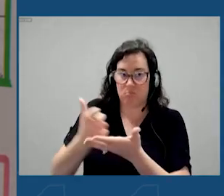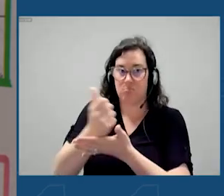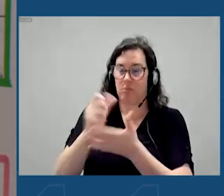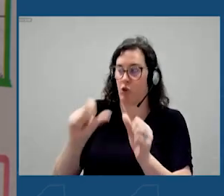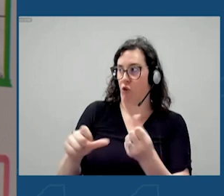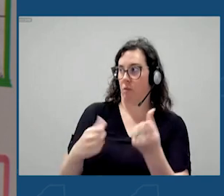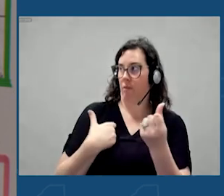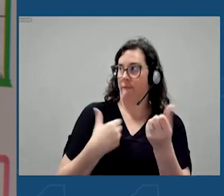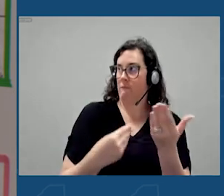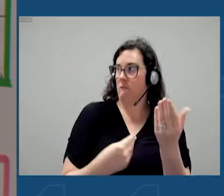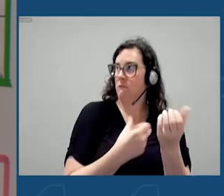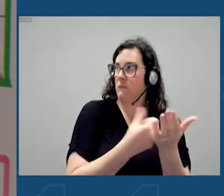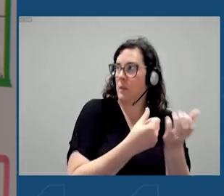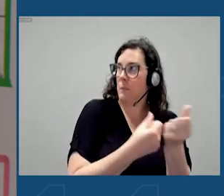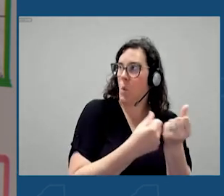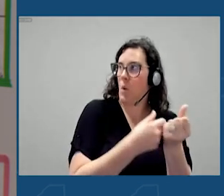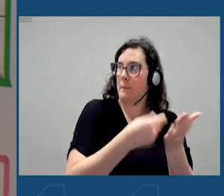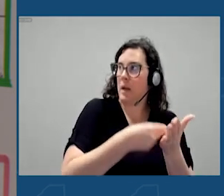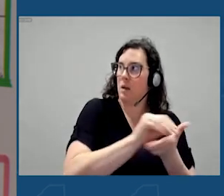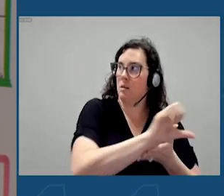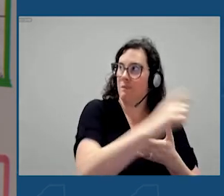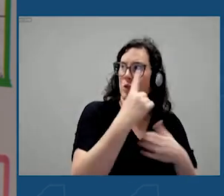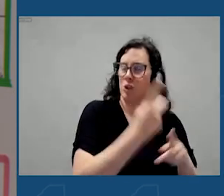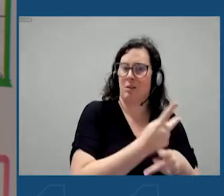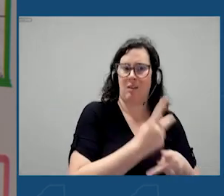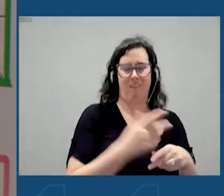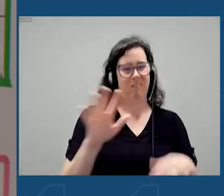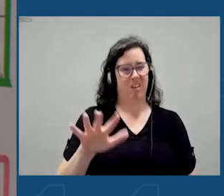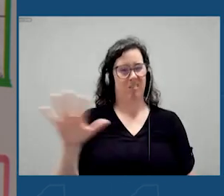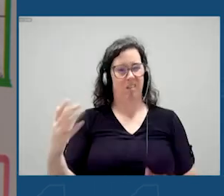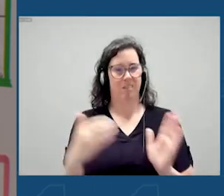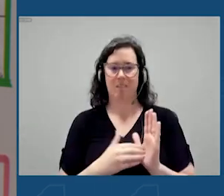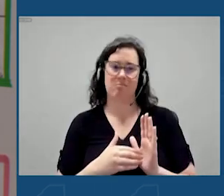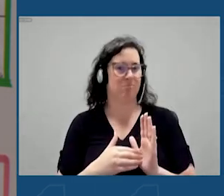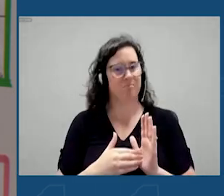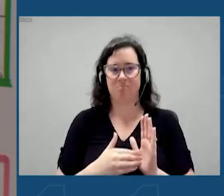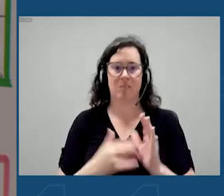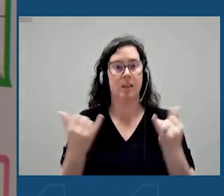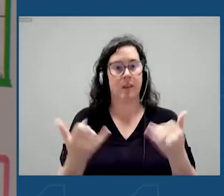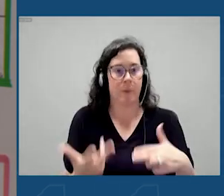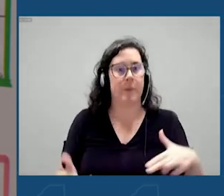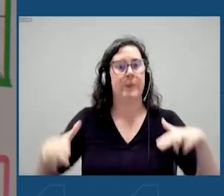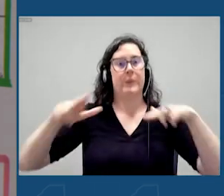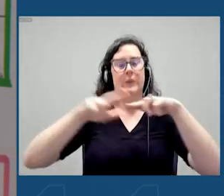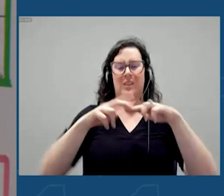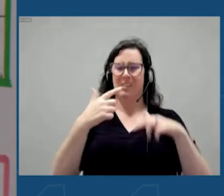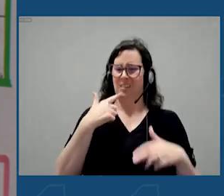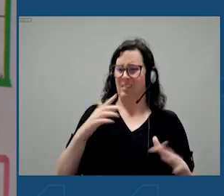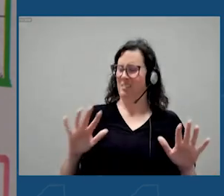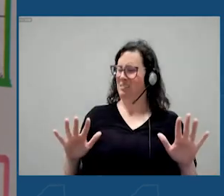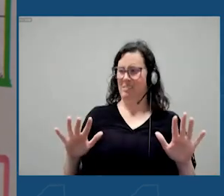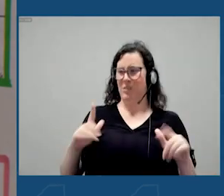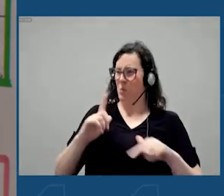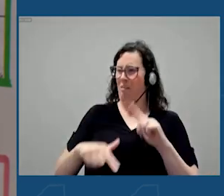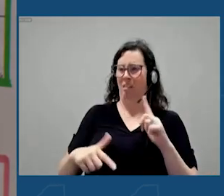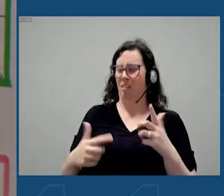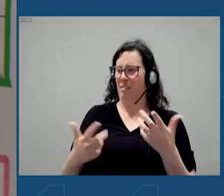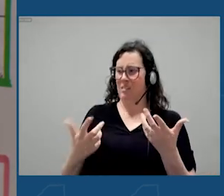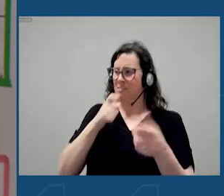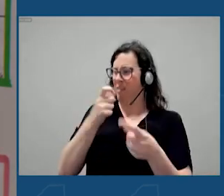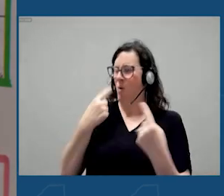$55,000 a year. Now we increased it. I said, that's not functional. That doesn't work for